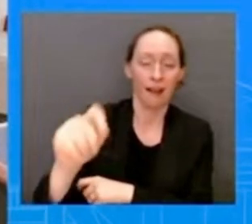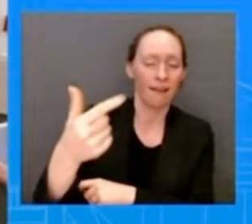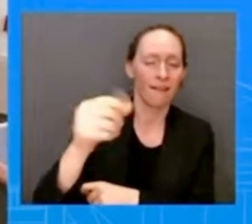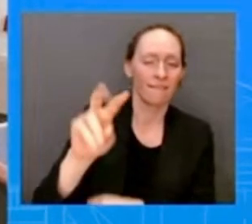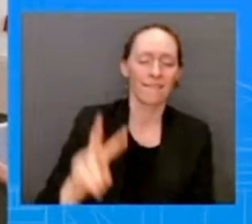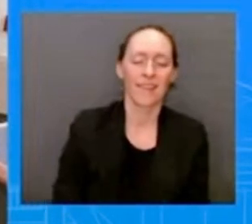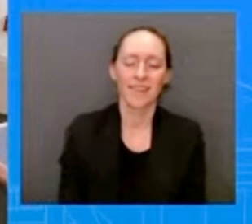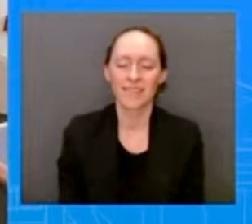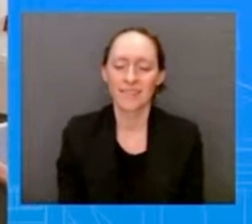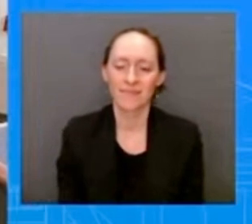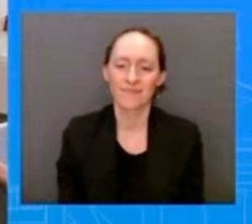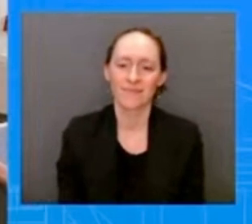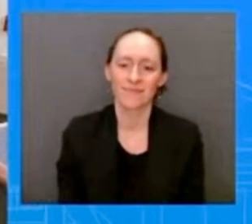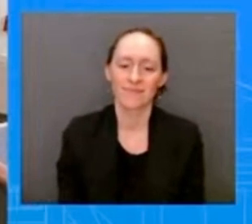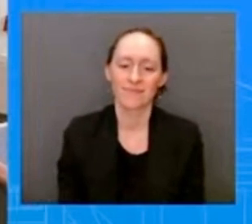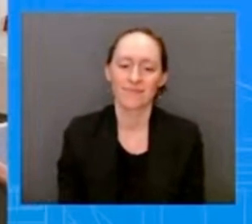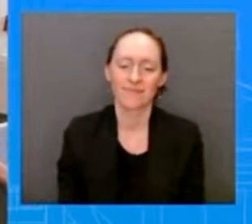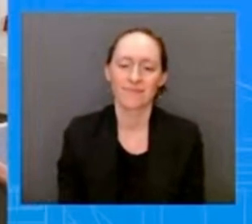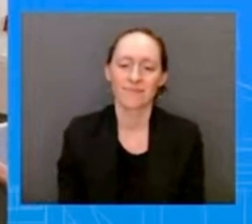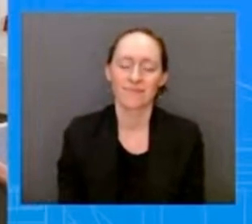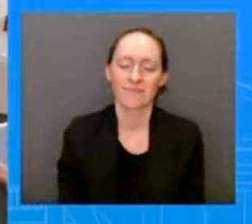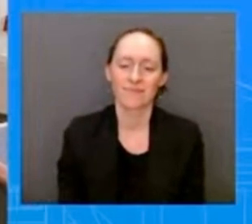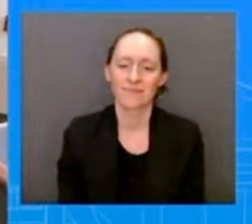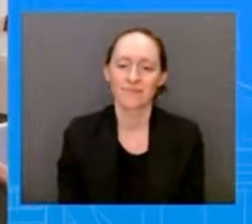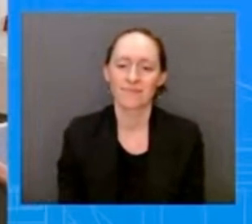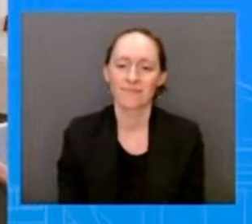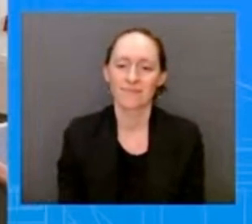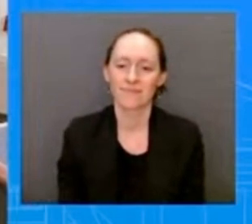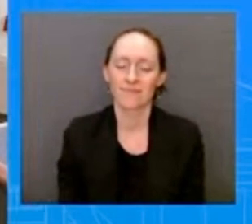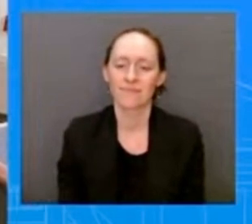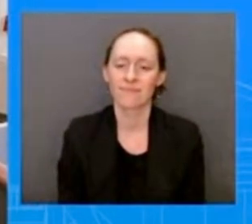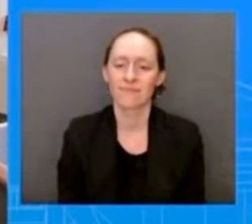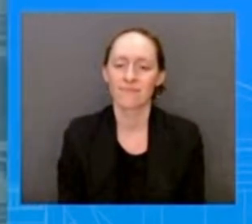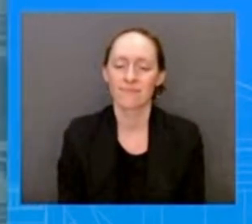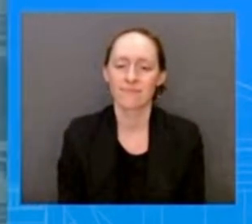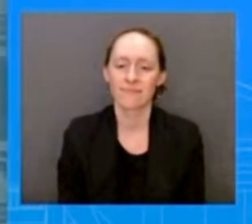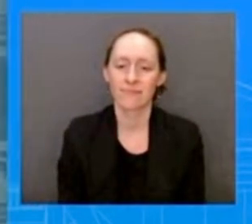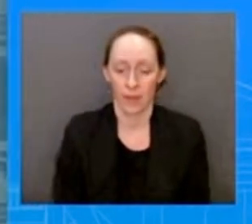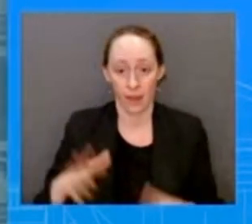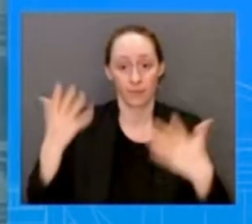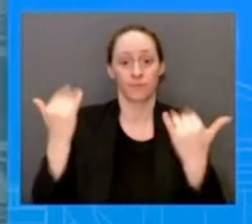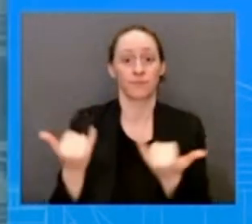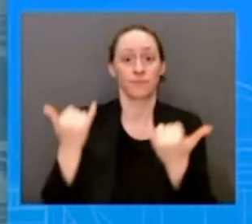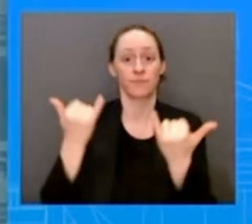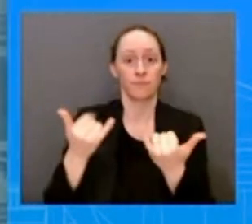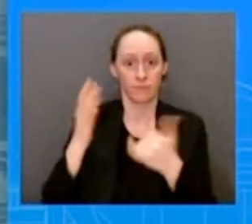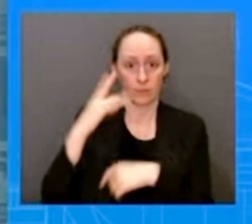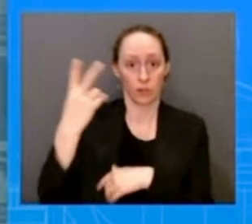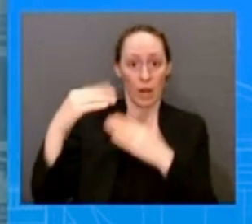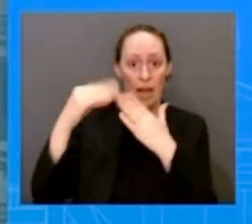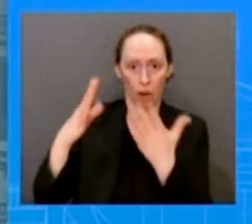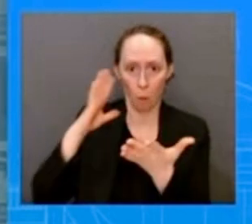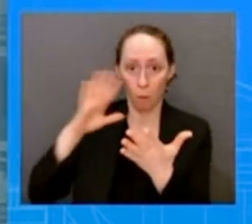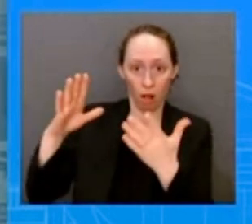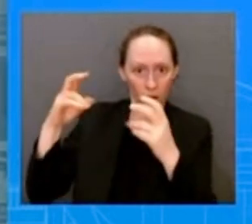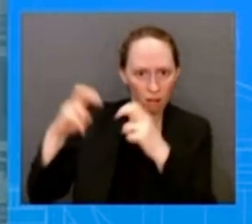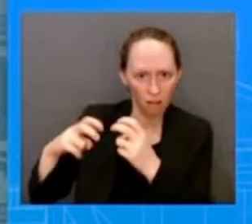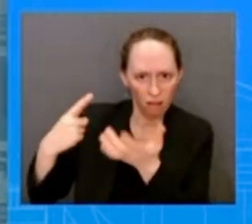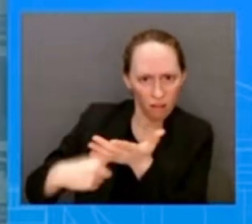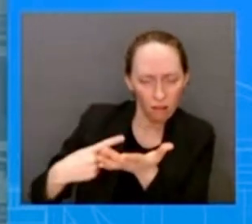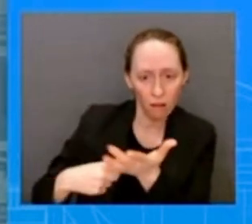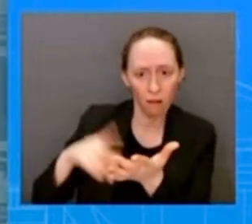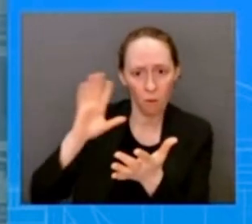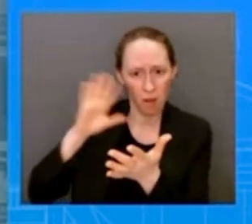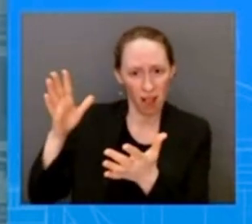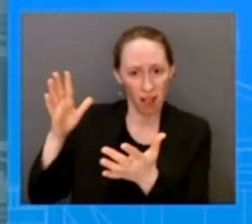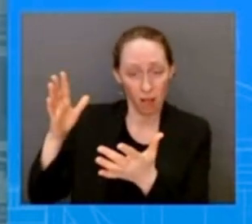going to discuss accelerating military assistance to Ukraine? I think without question, Steve, they're going to talk about the kinds of